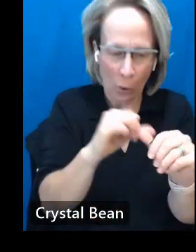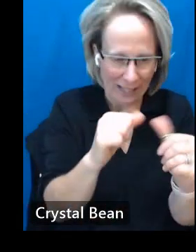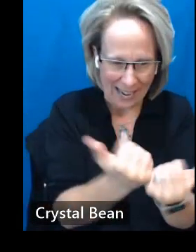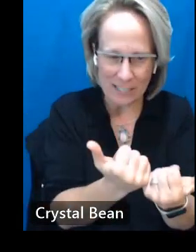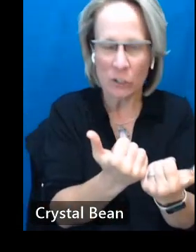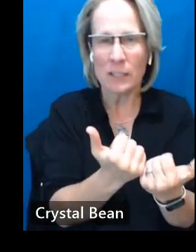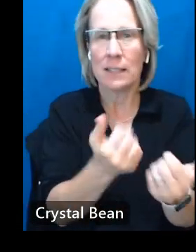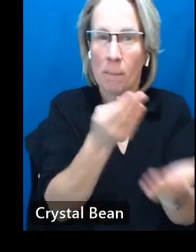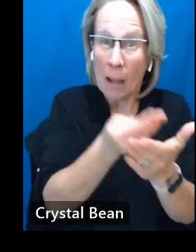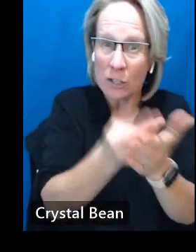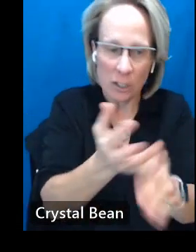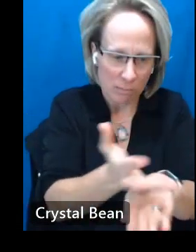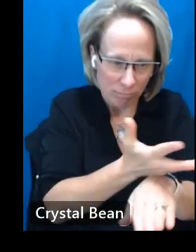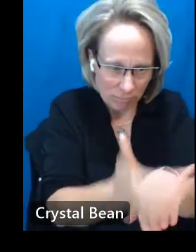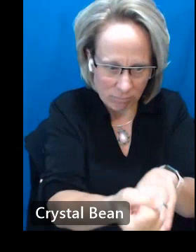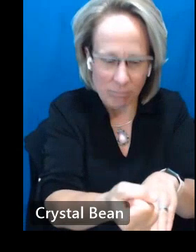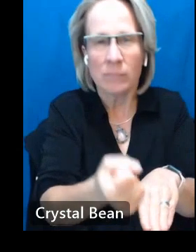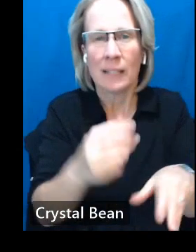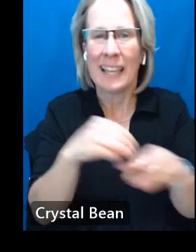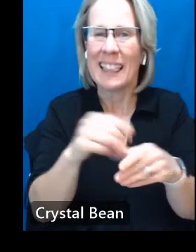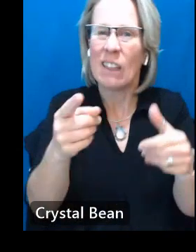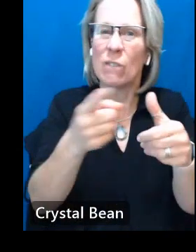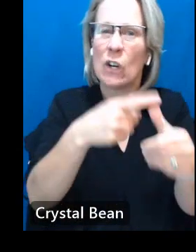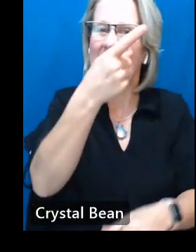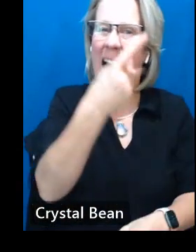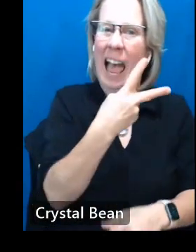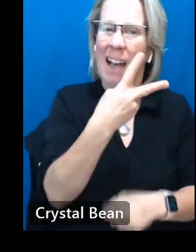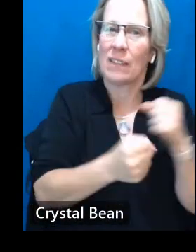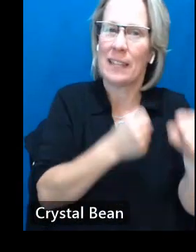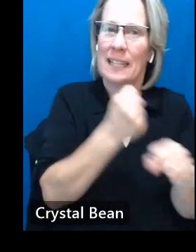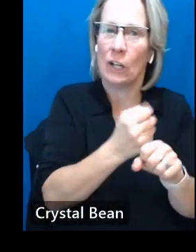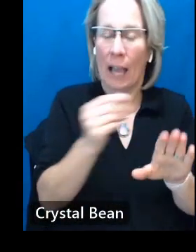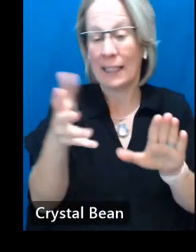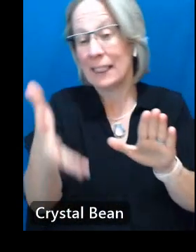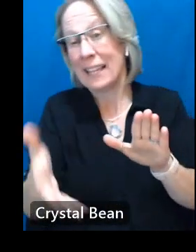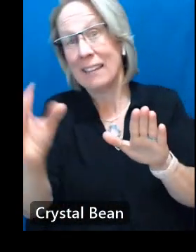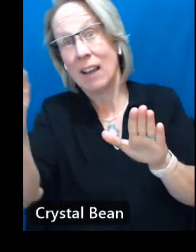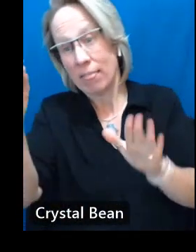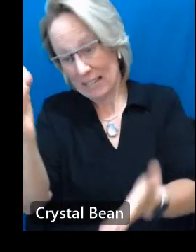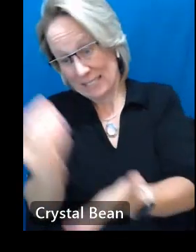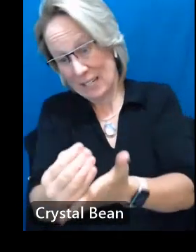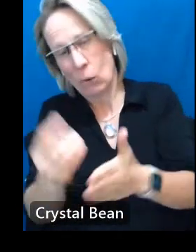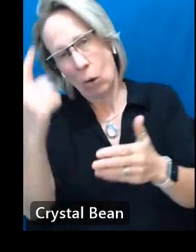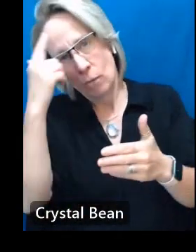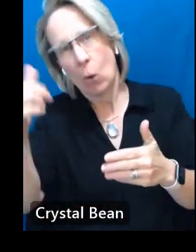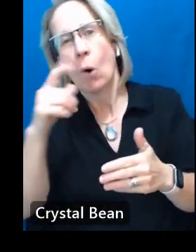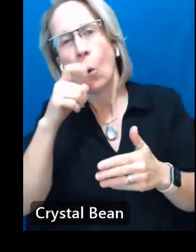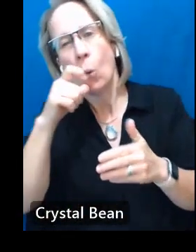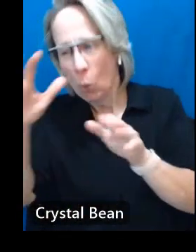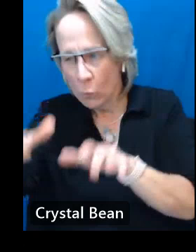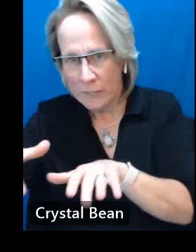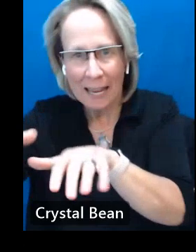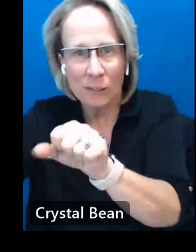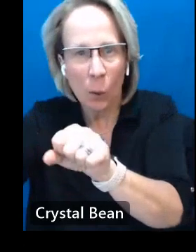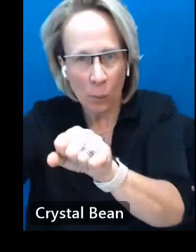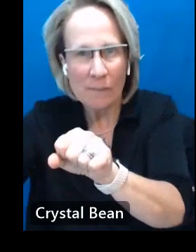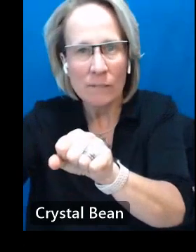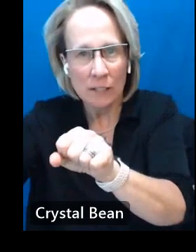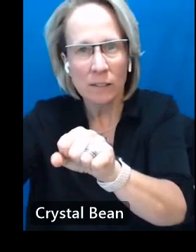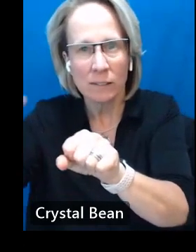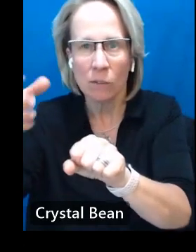year and leave nothing for their potential successor in the second half of the fiscal year when they take office or are appointed